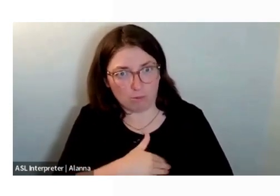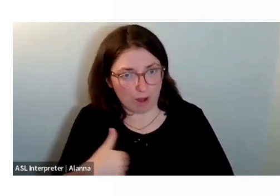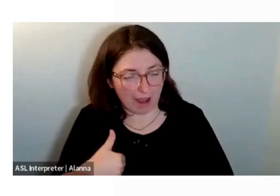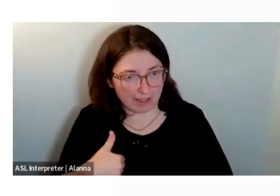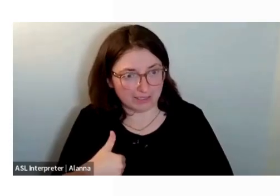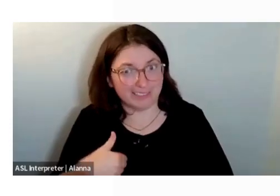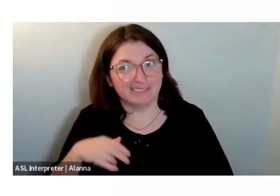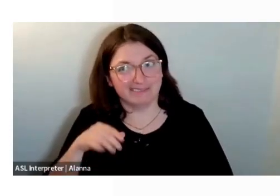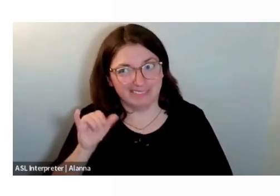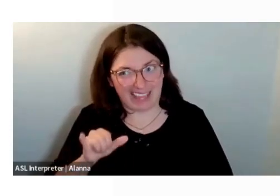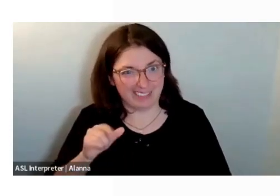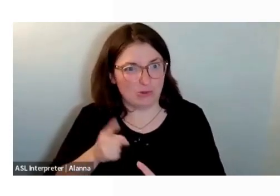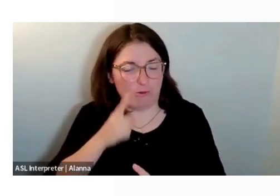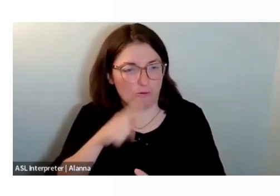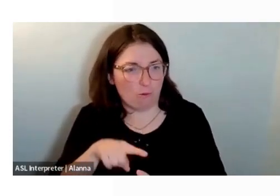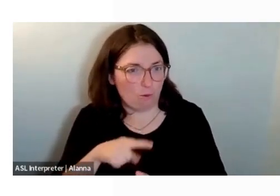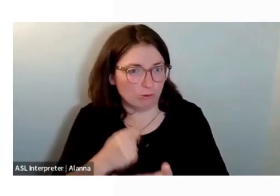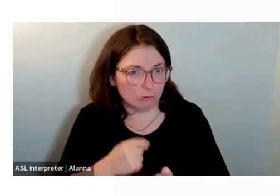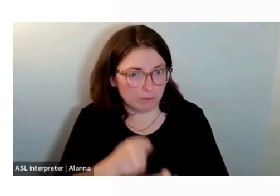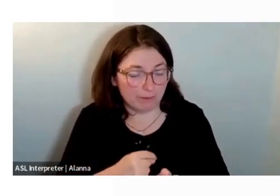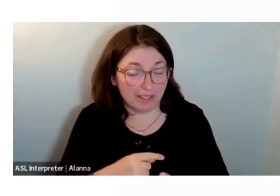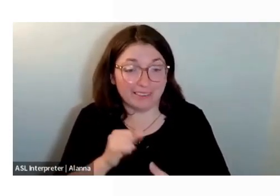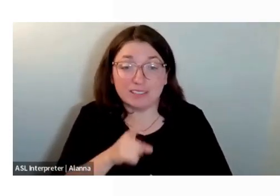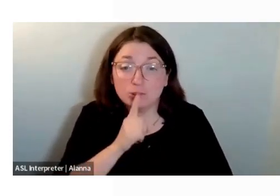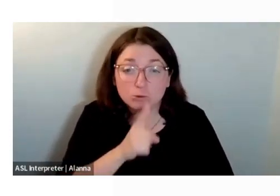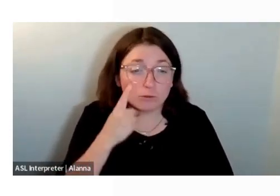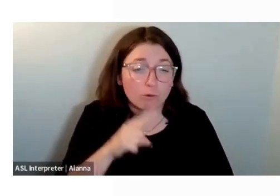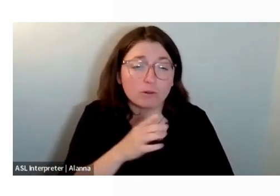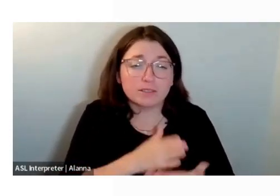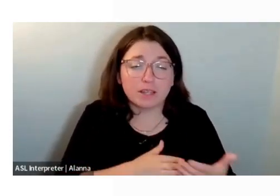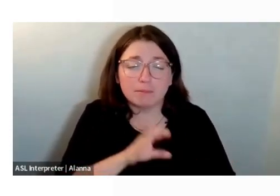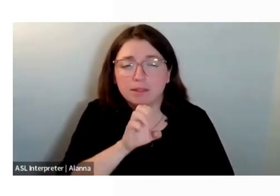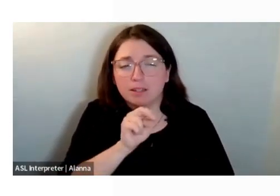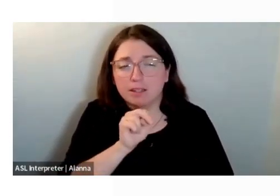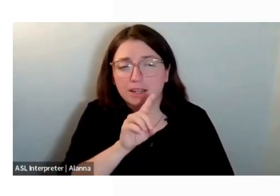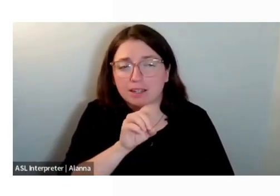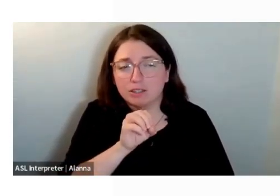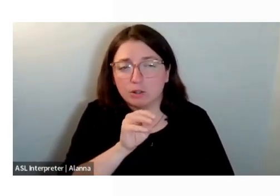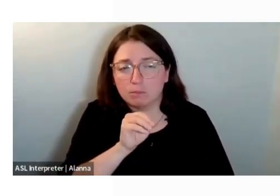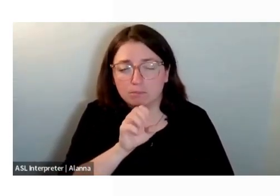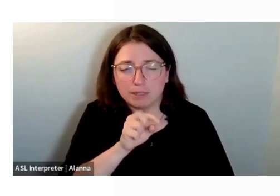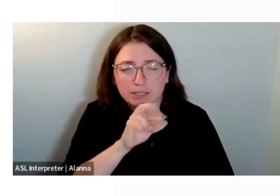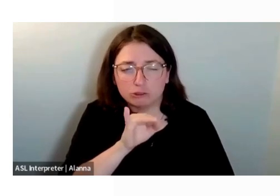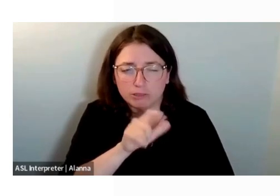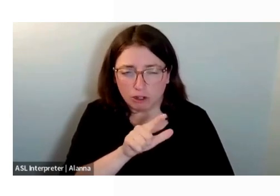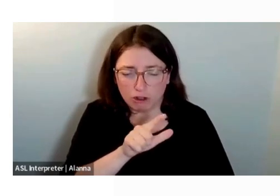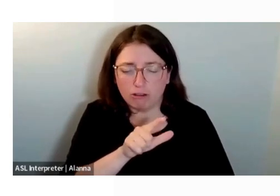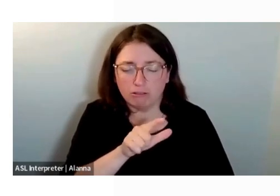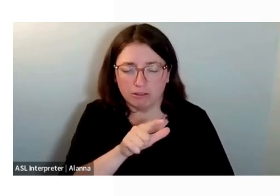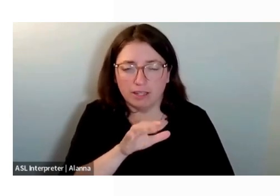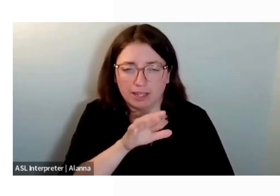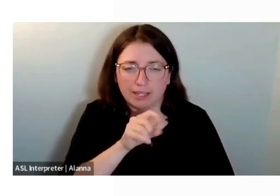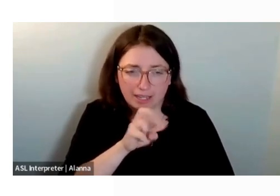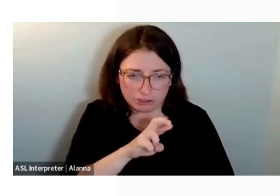is true for some endometrial cancer and